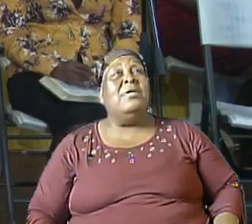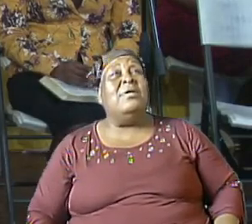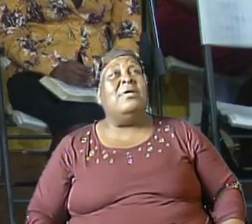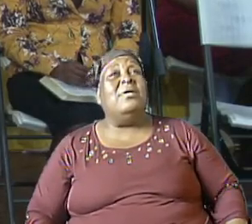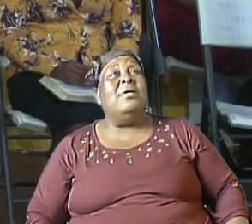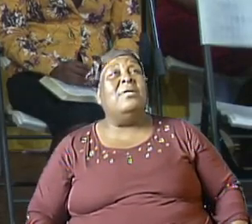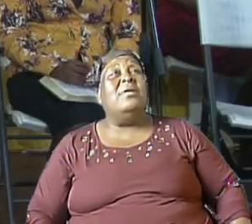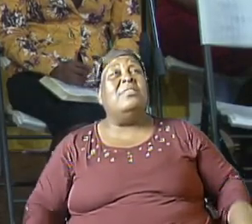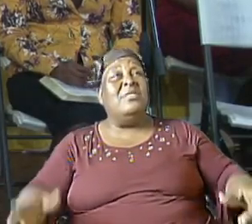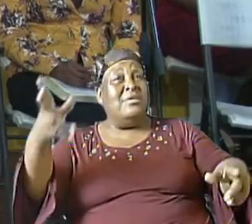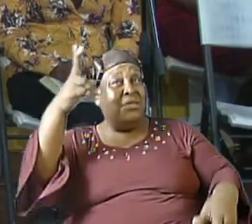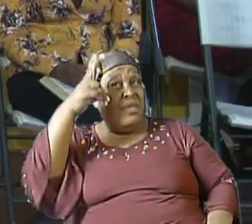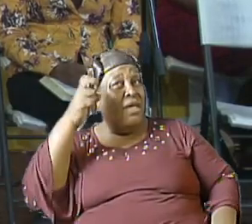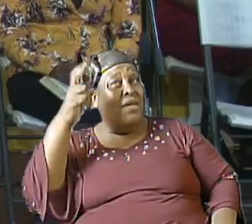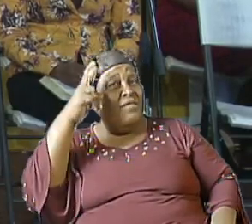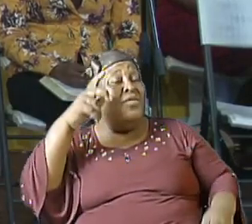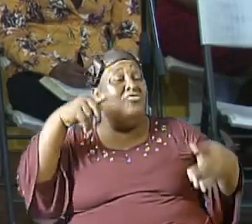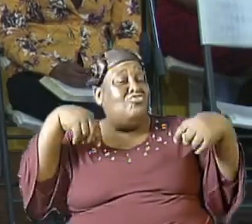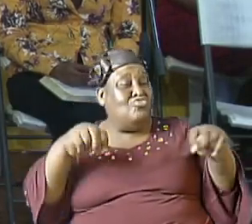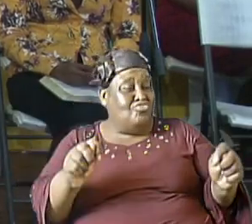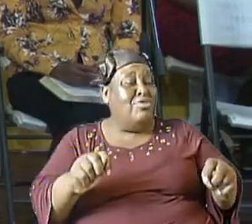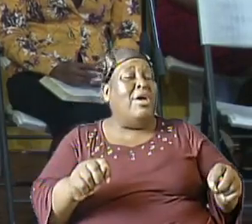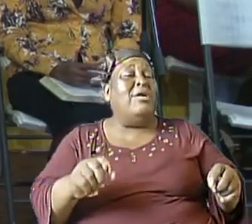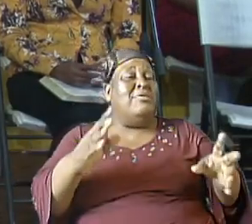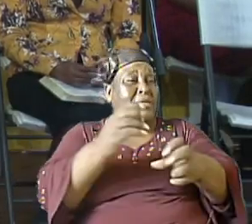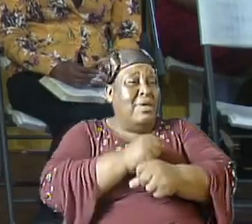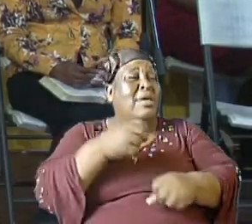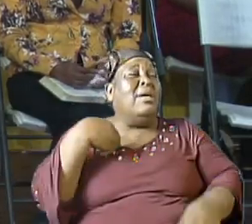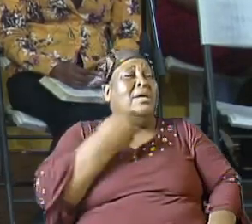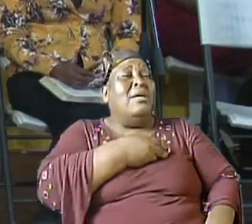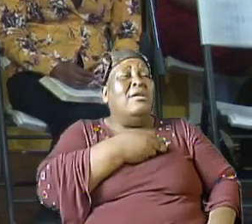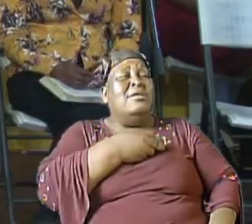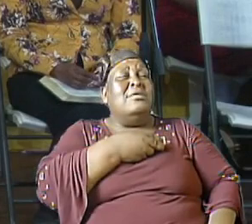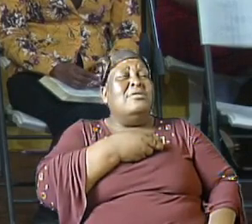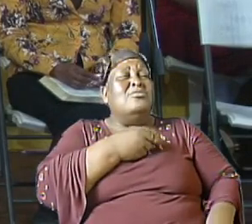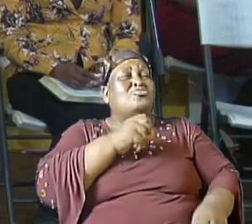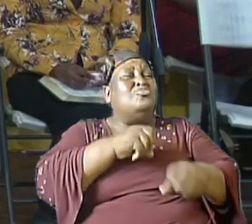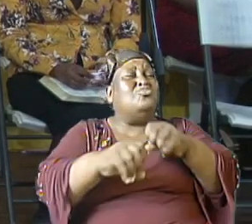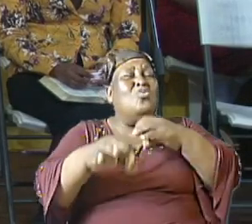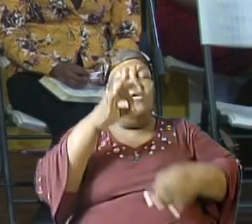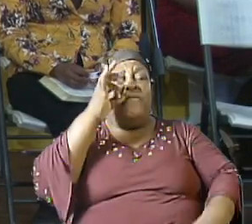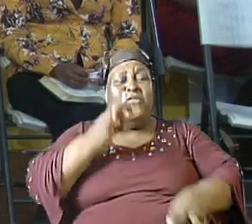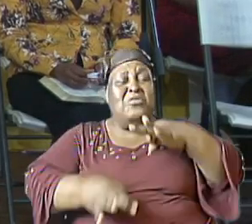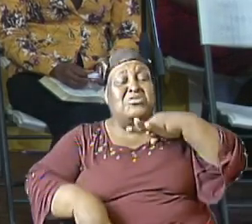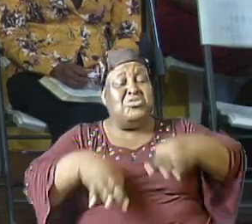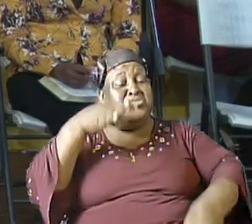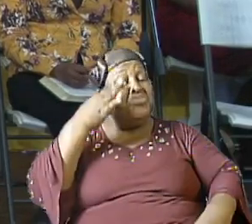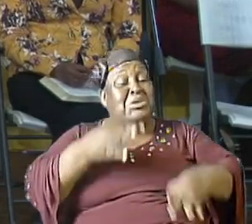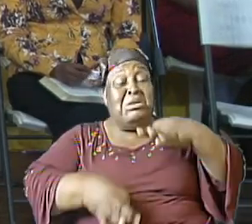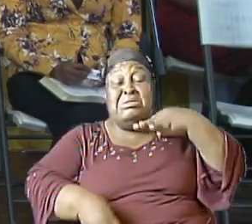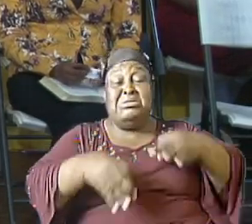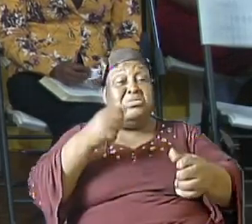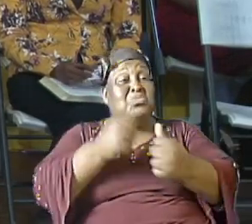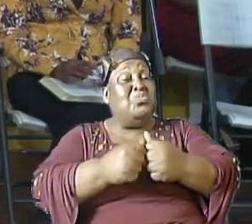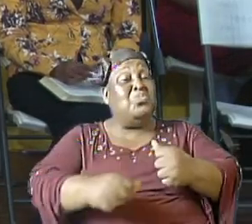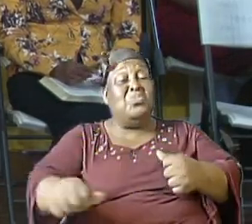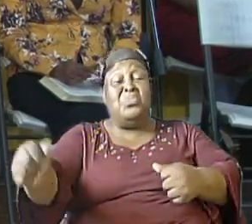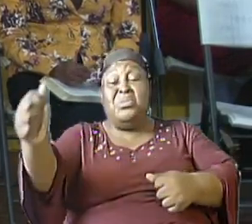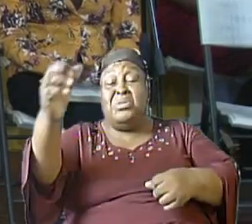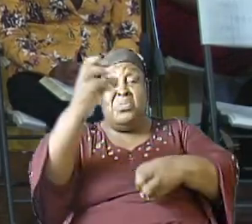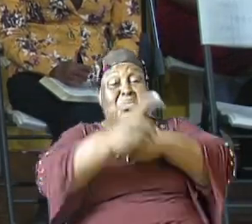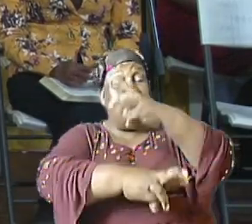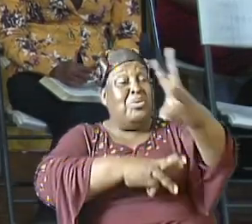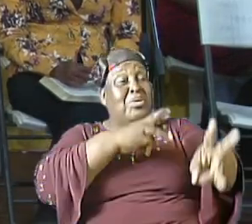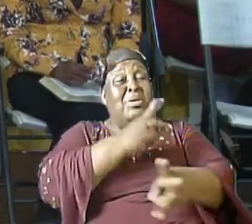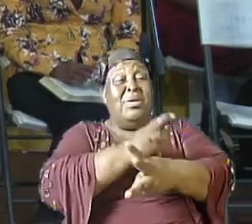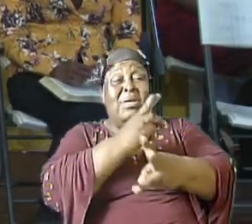Antoine. The devil tries to get us so frustrated with ourselves, with the world, to